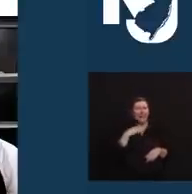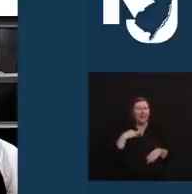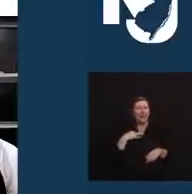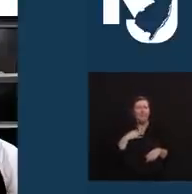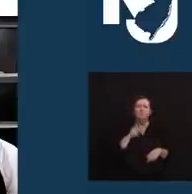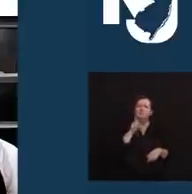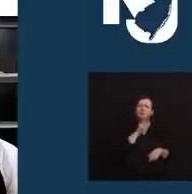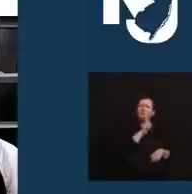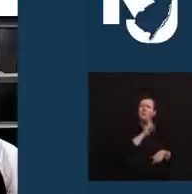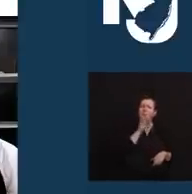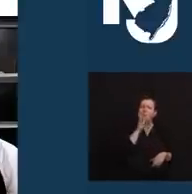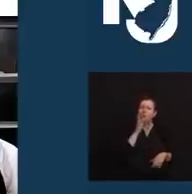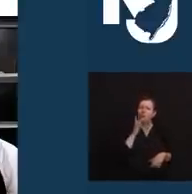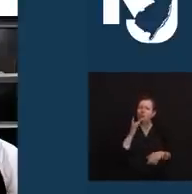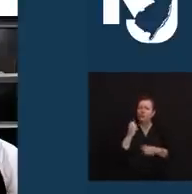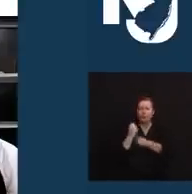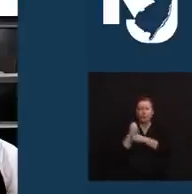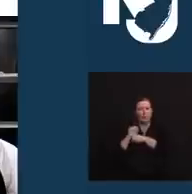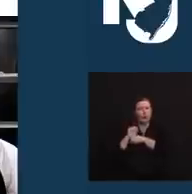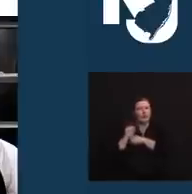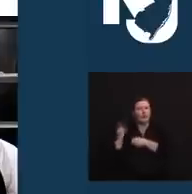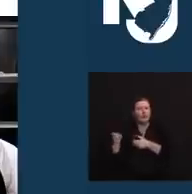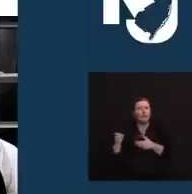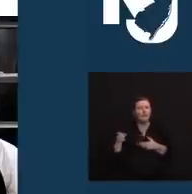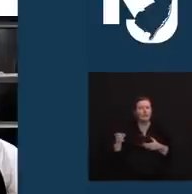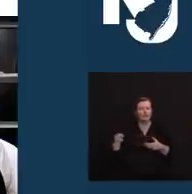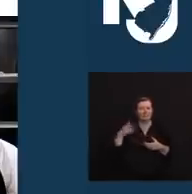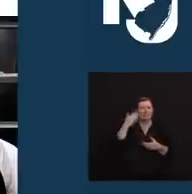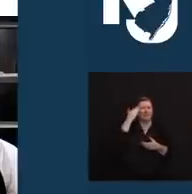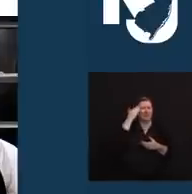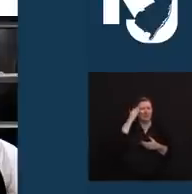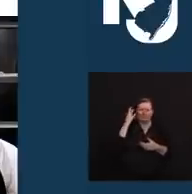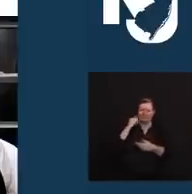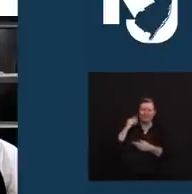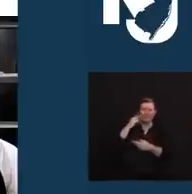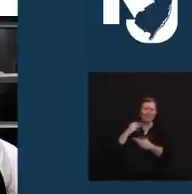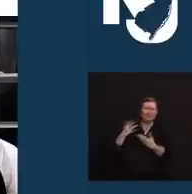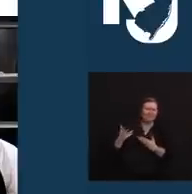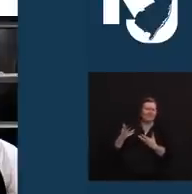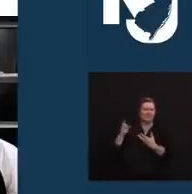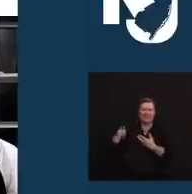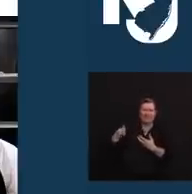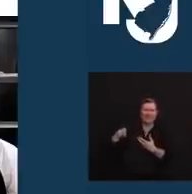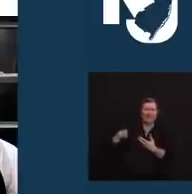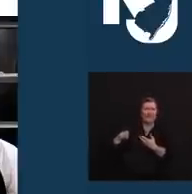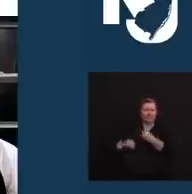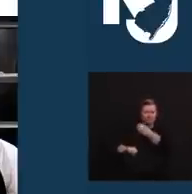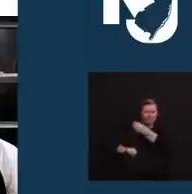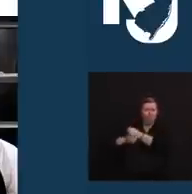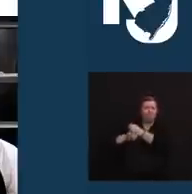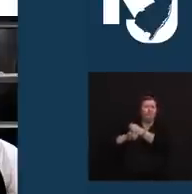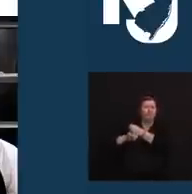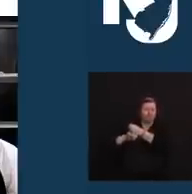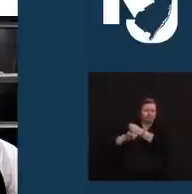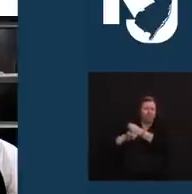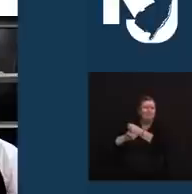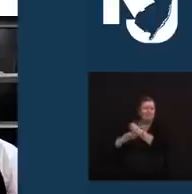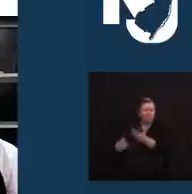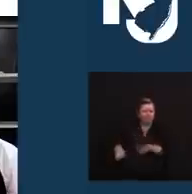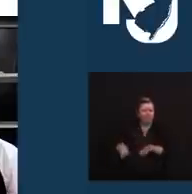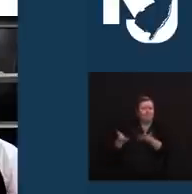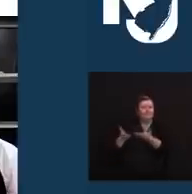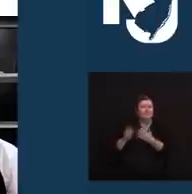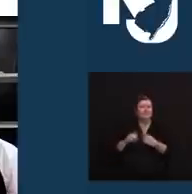mothers, as Maria knows from her own experiences the need for community support. To keep this essential support system